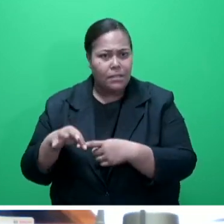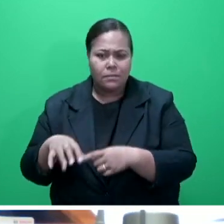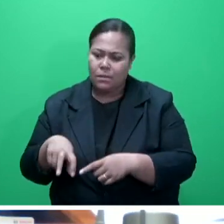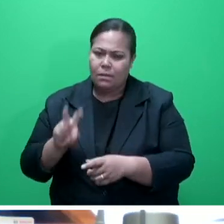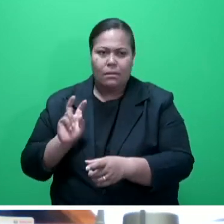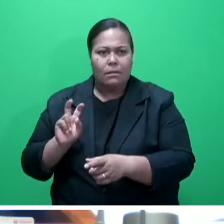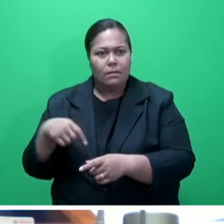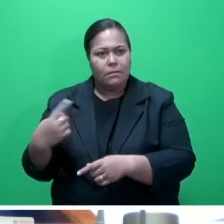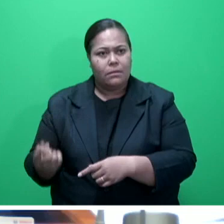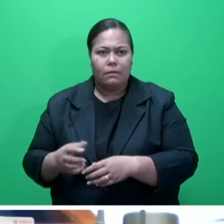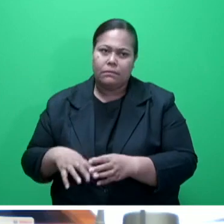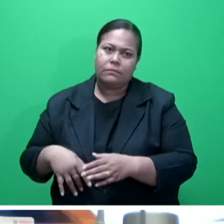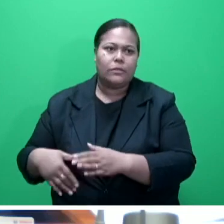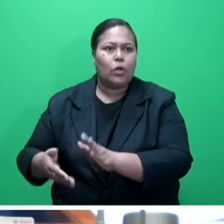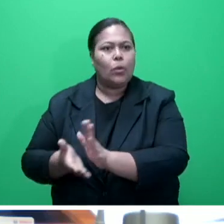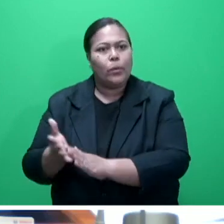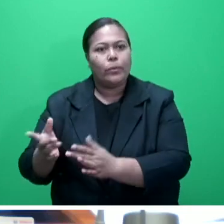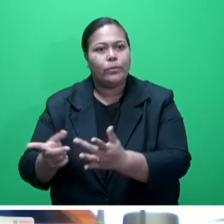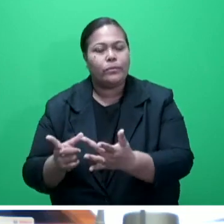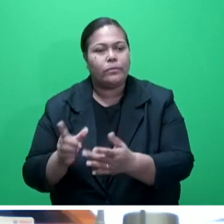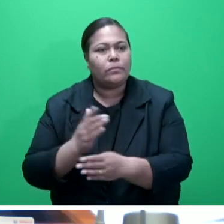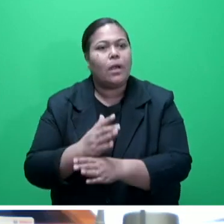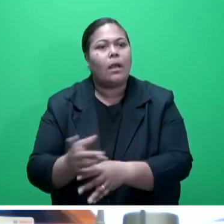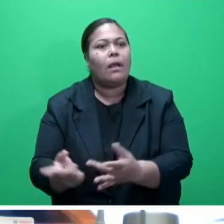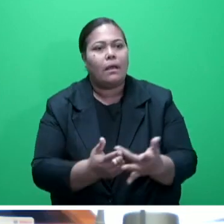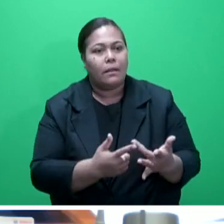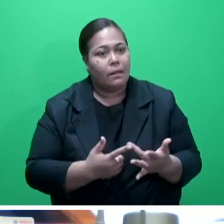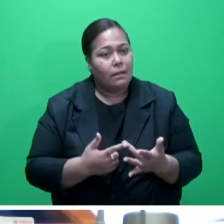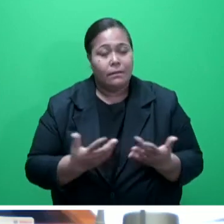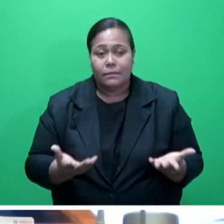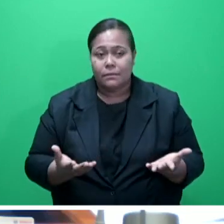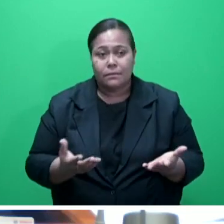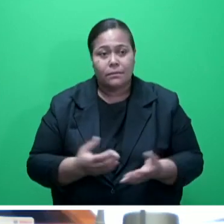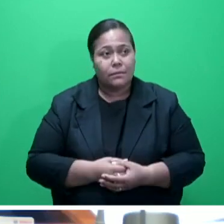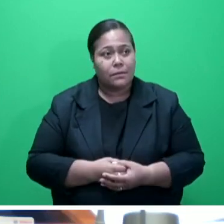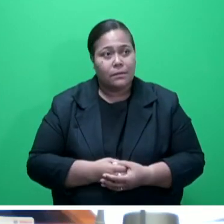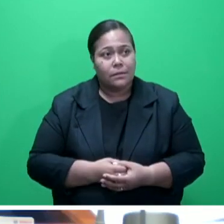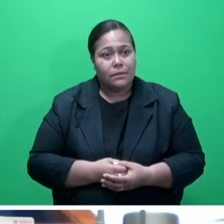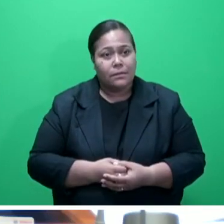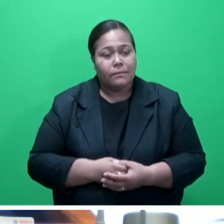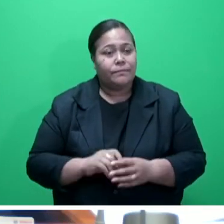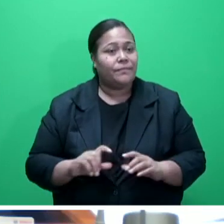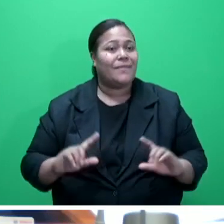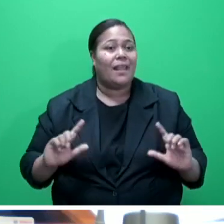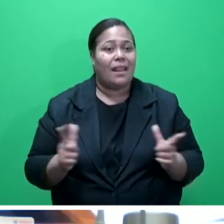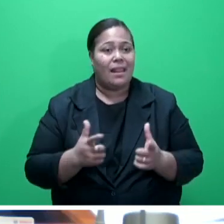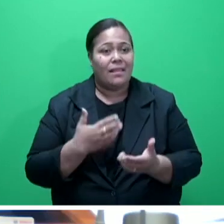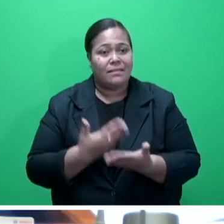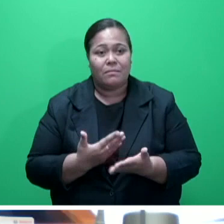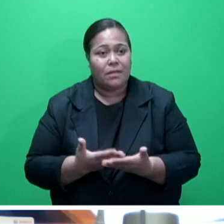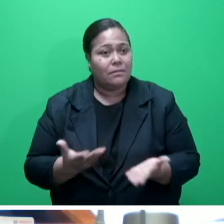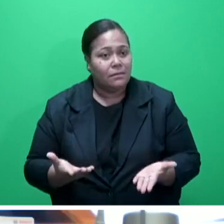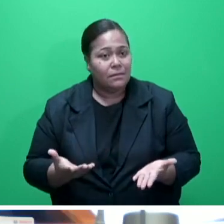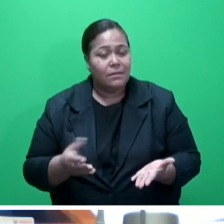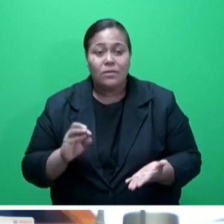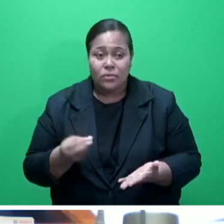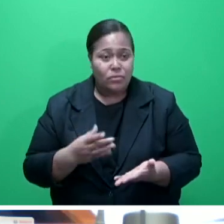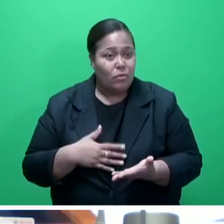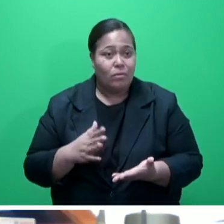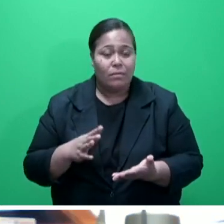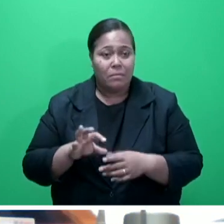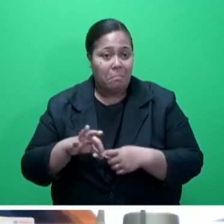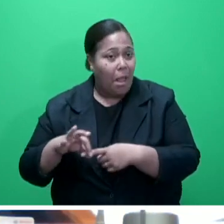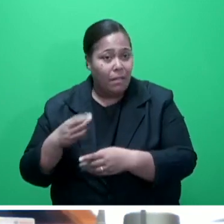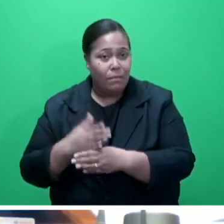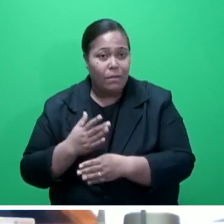more supply, less demand, the overall norm for pilot salaries may come down too. So these are hardcore